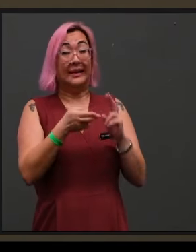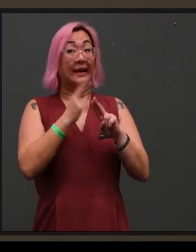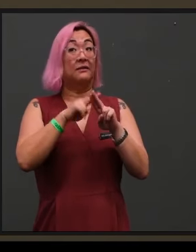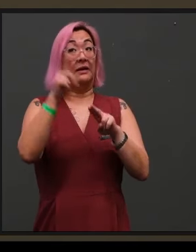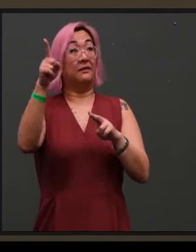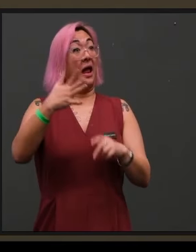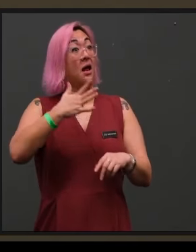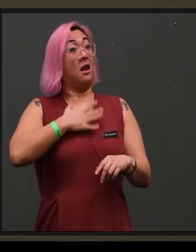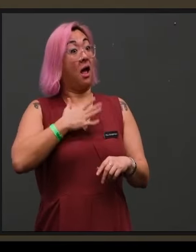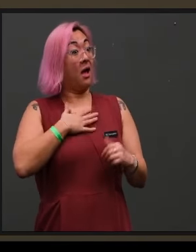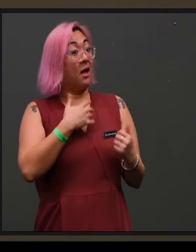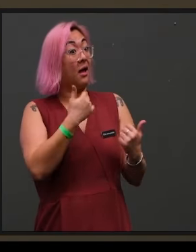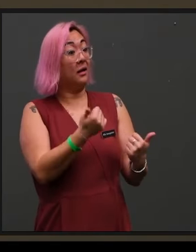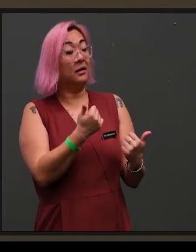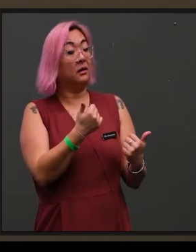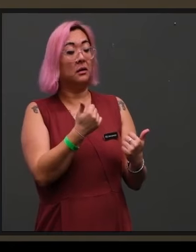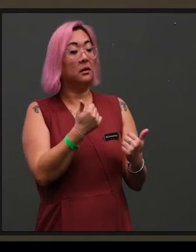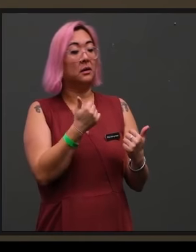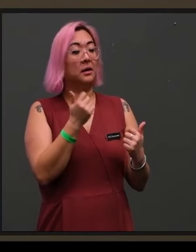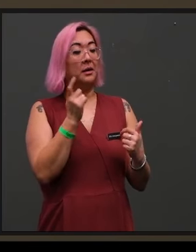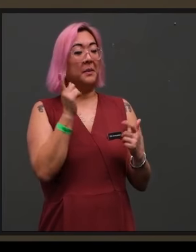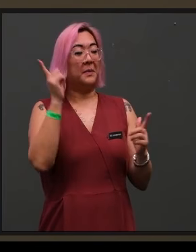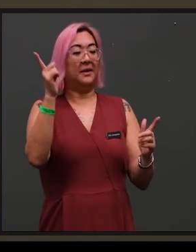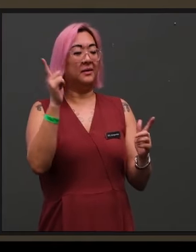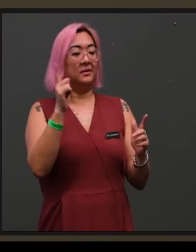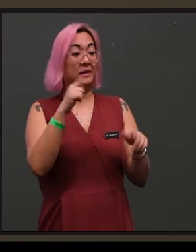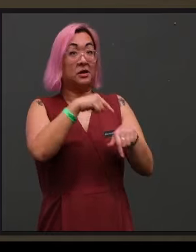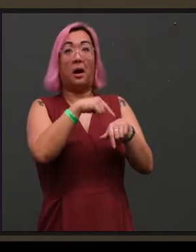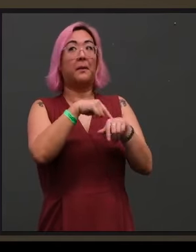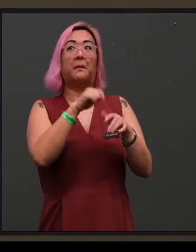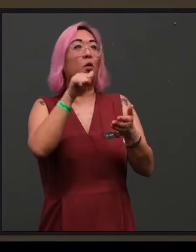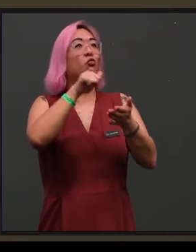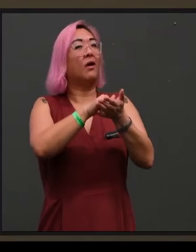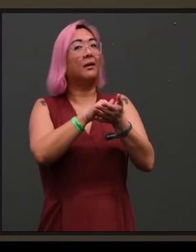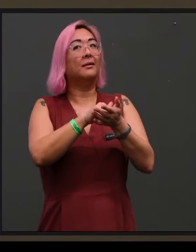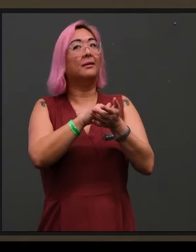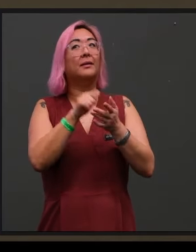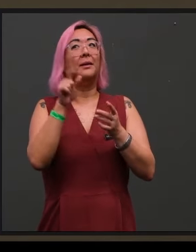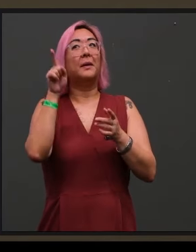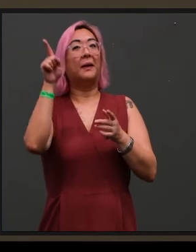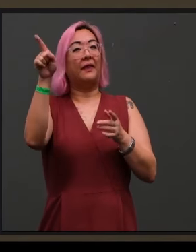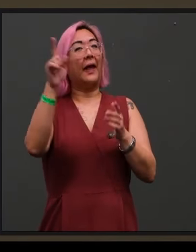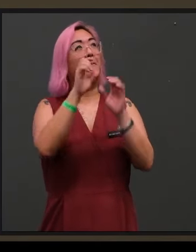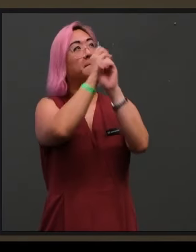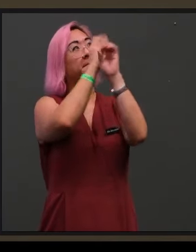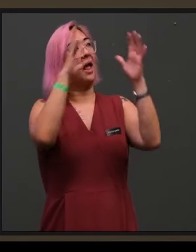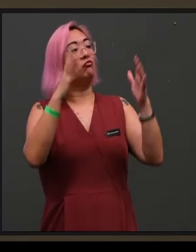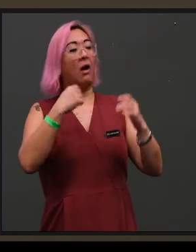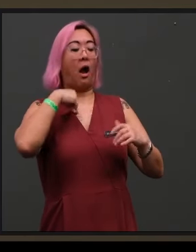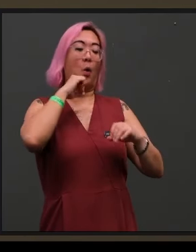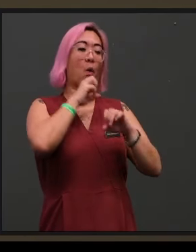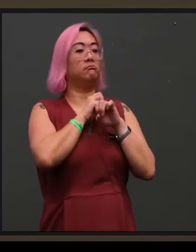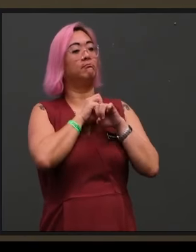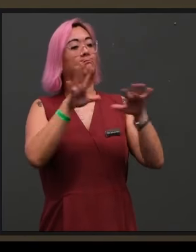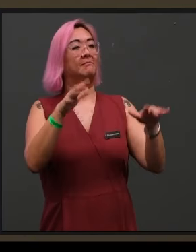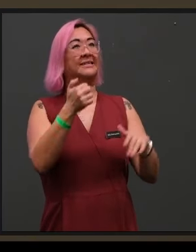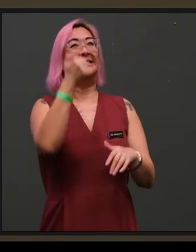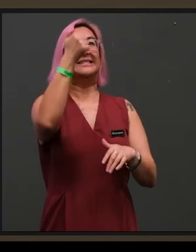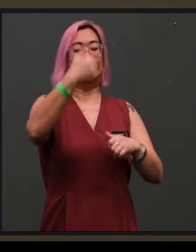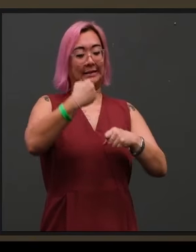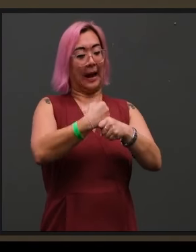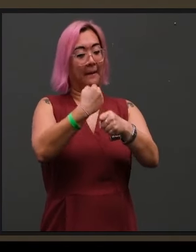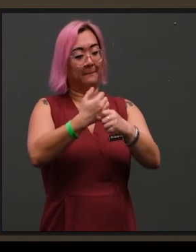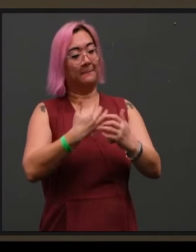have like 6 games coming out in the next 2 years, and your game doesn't fit into that slot. So like